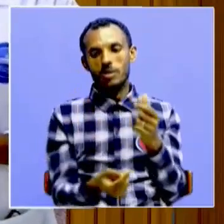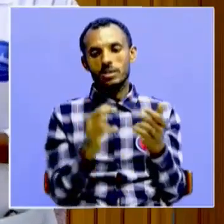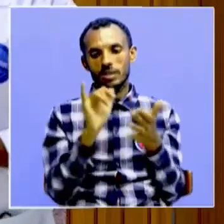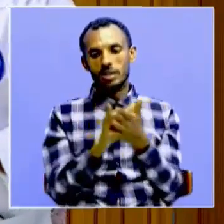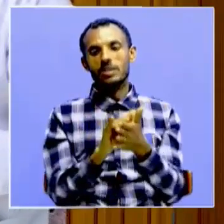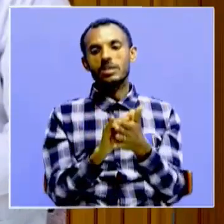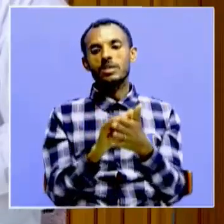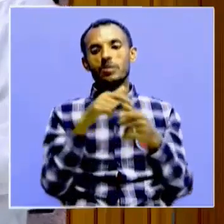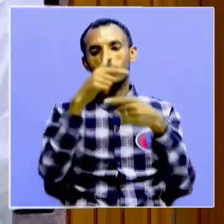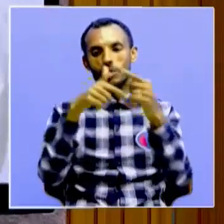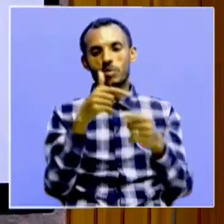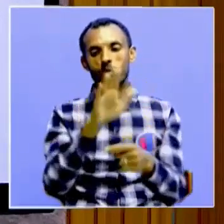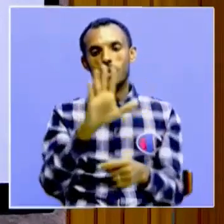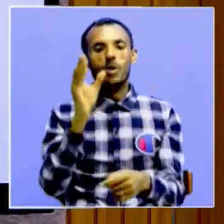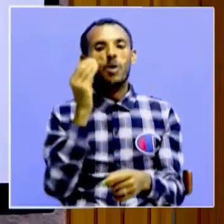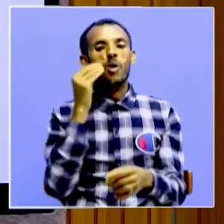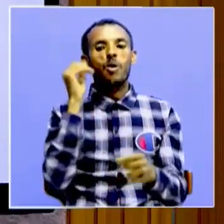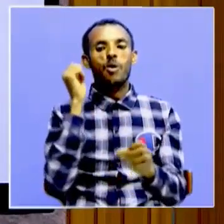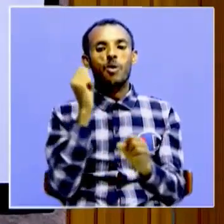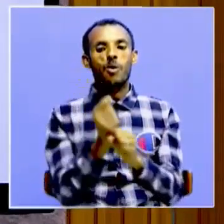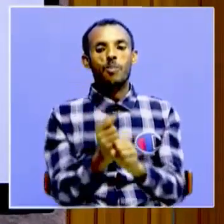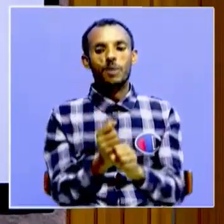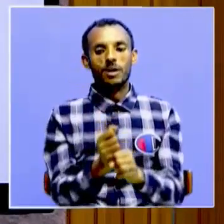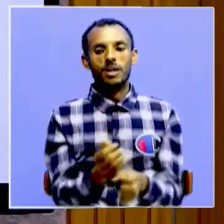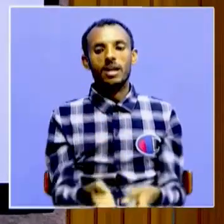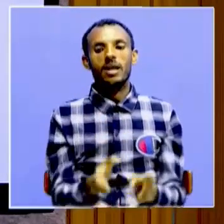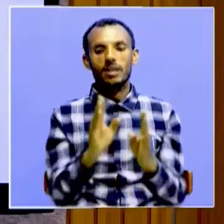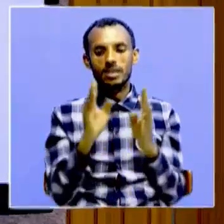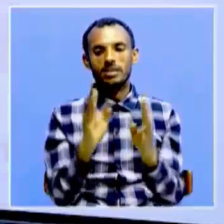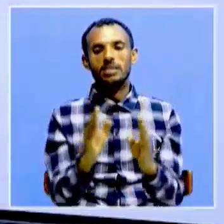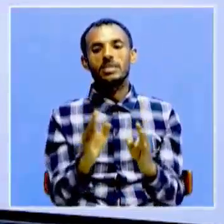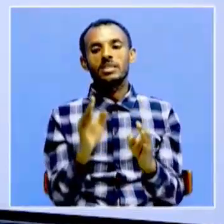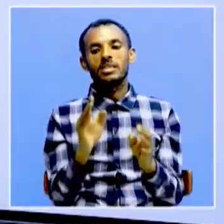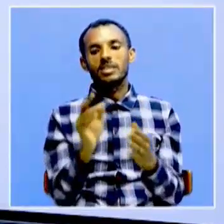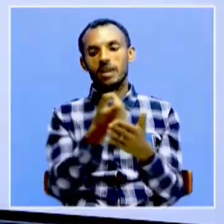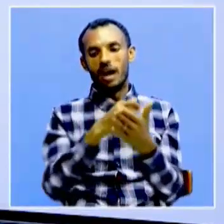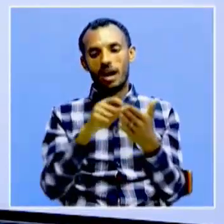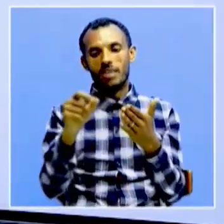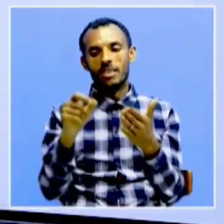be your homework. Let's do with our homework.